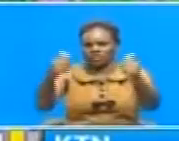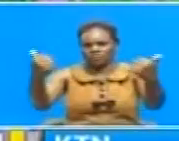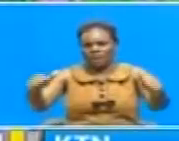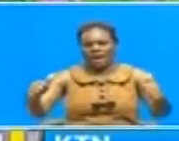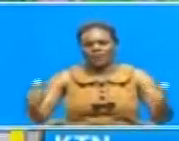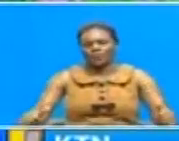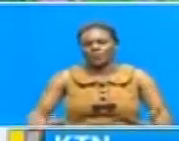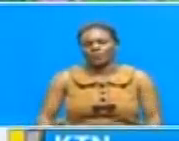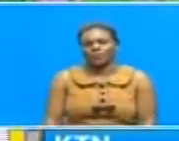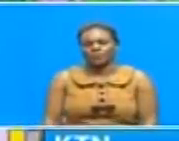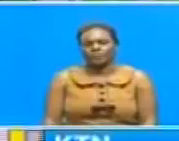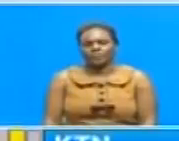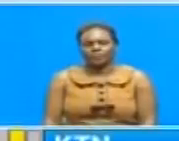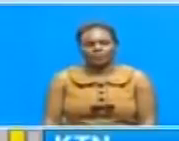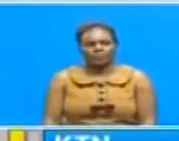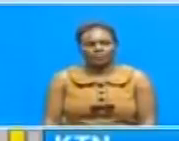hawajabadilika.